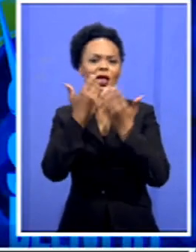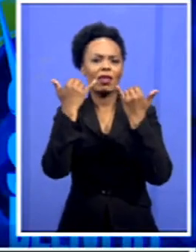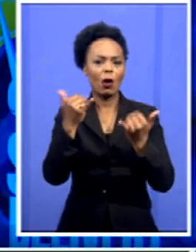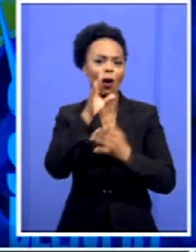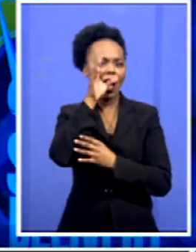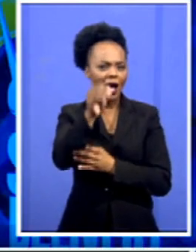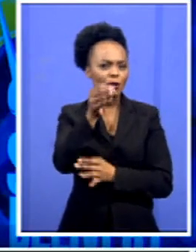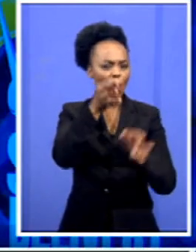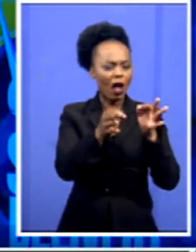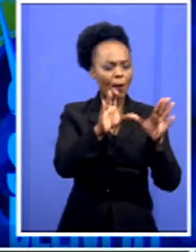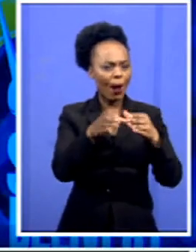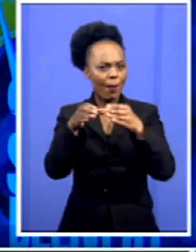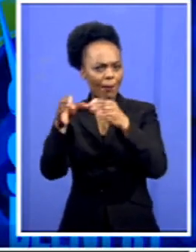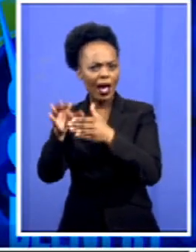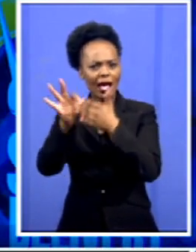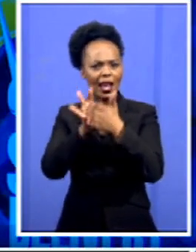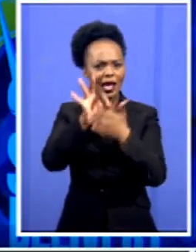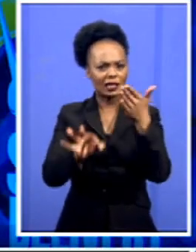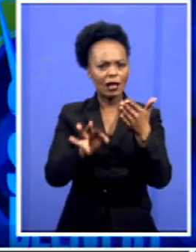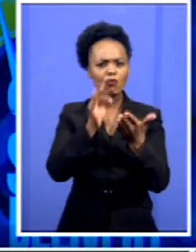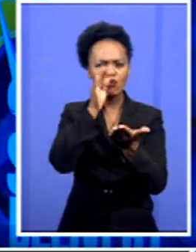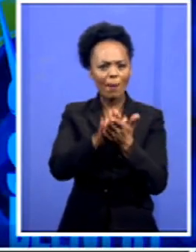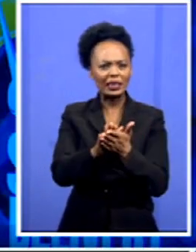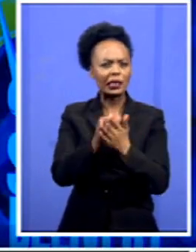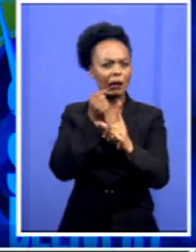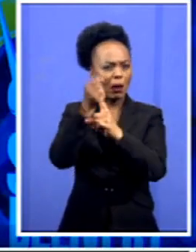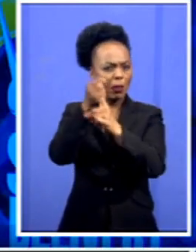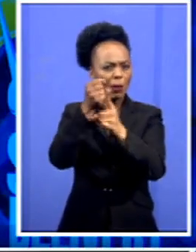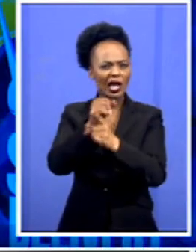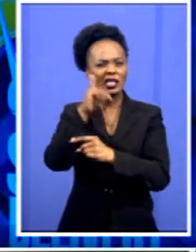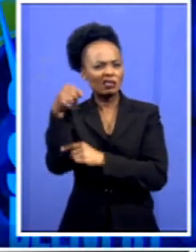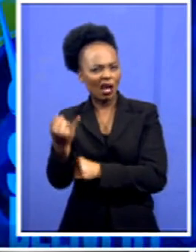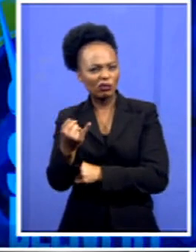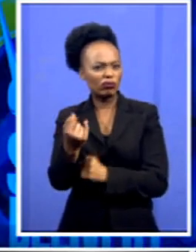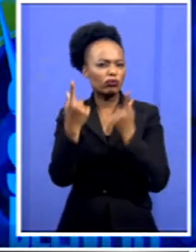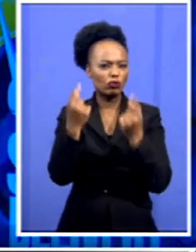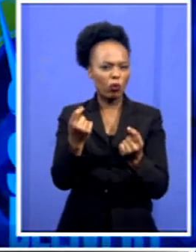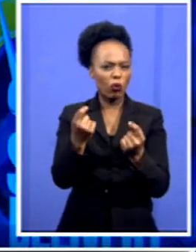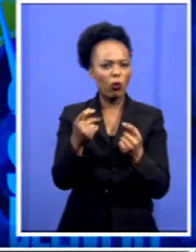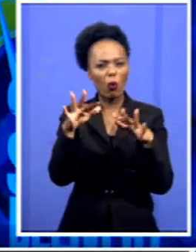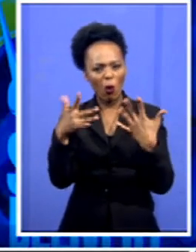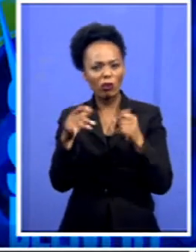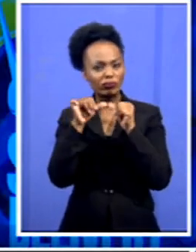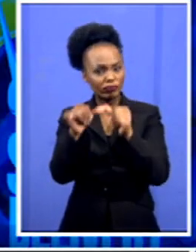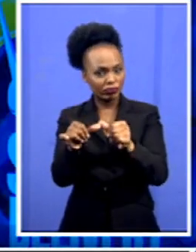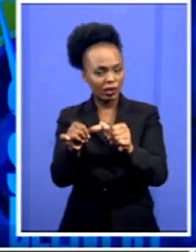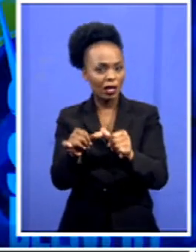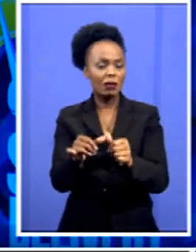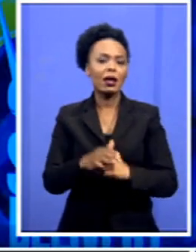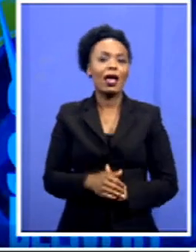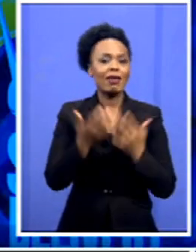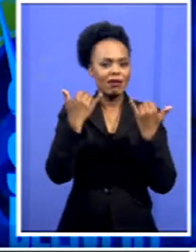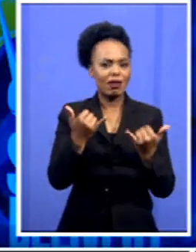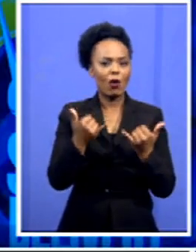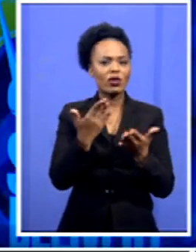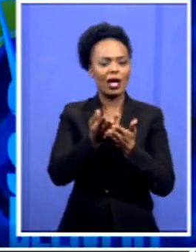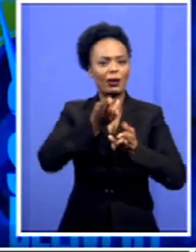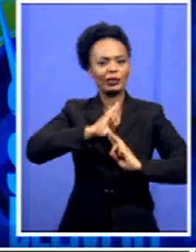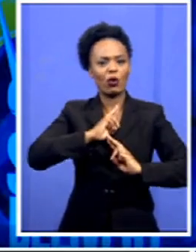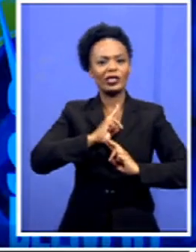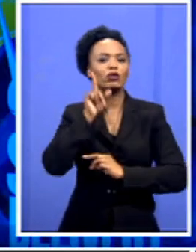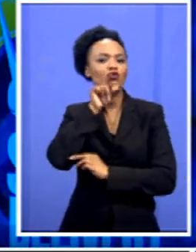are political party election manifestos just rhetoric, or are they actually attainable? You can send us your response